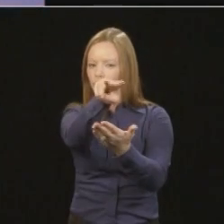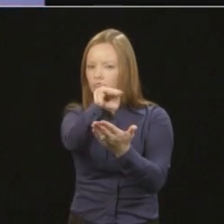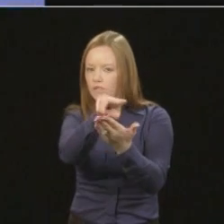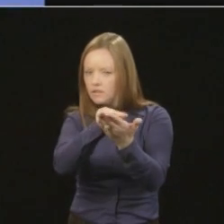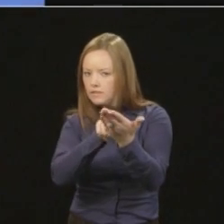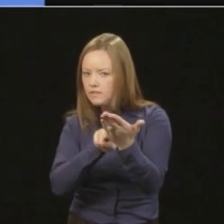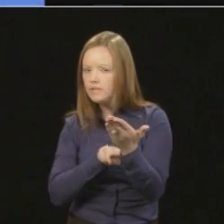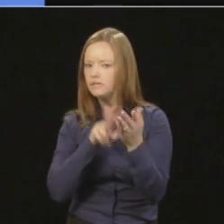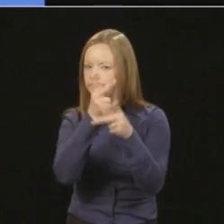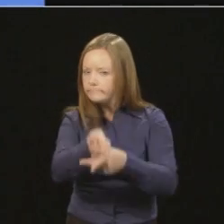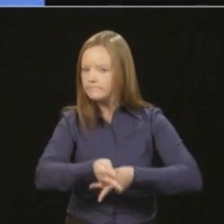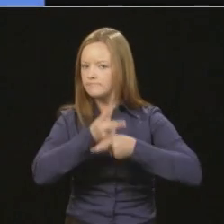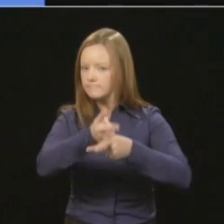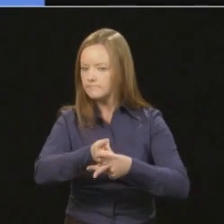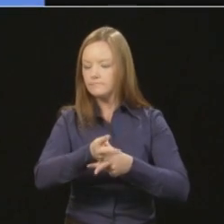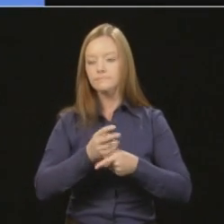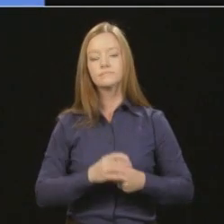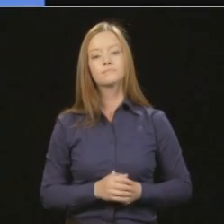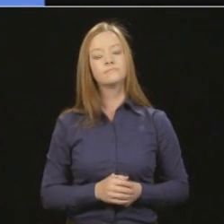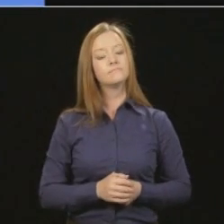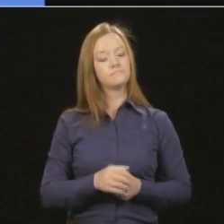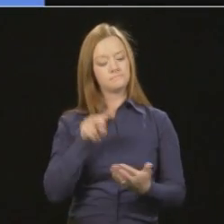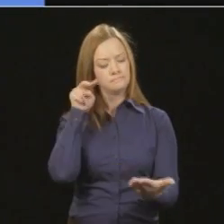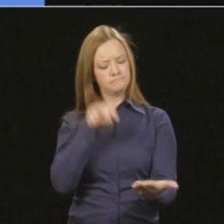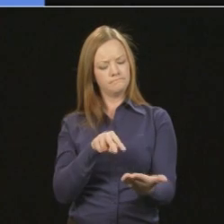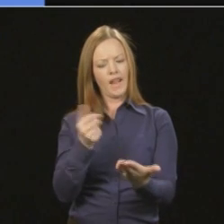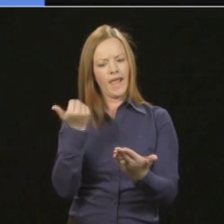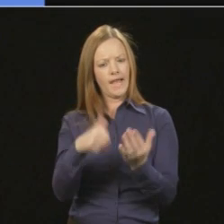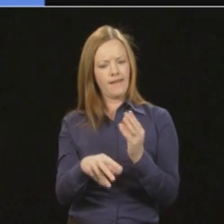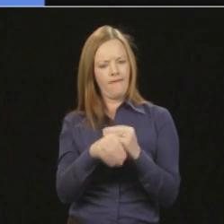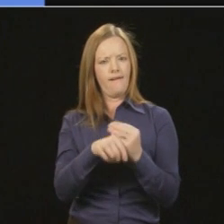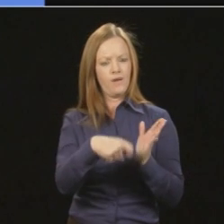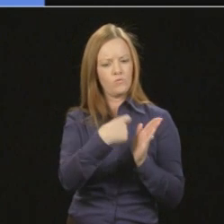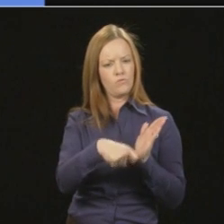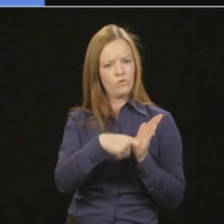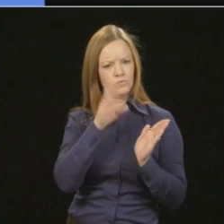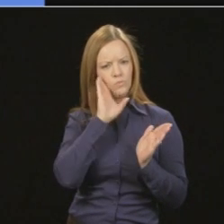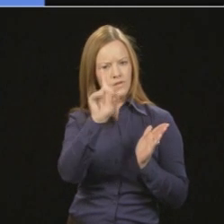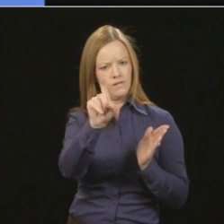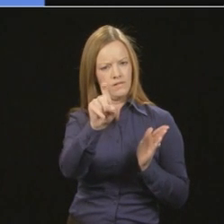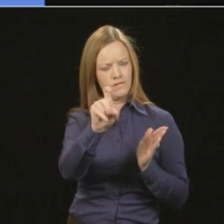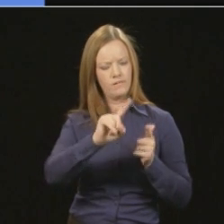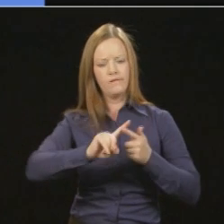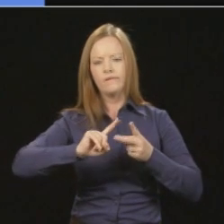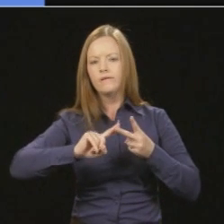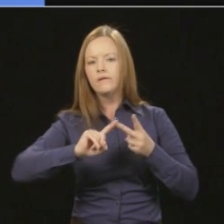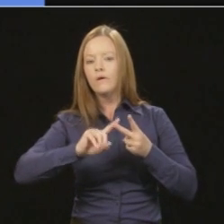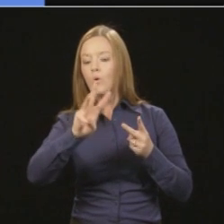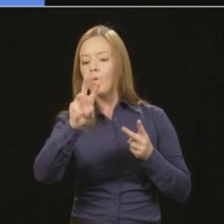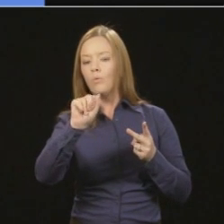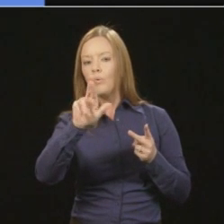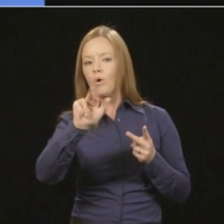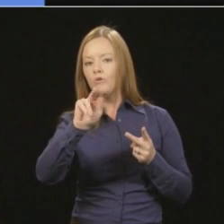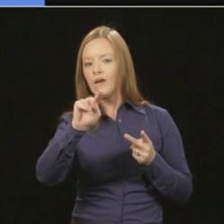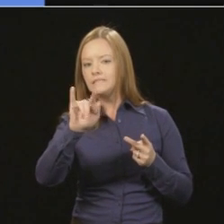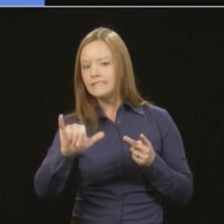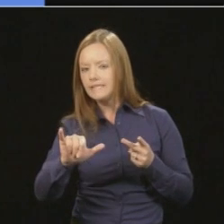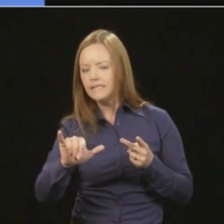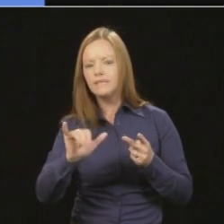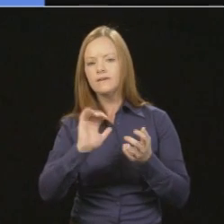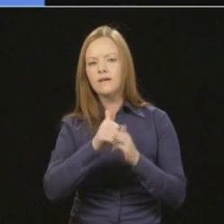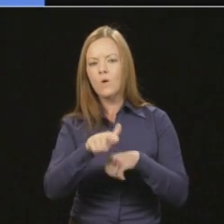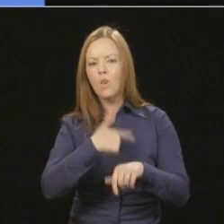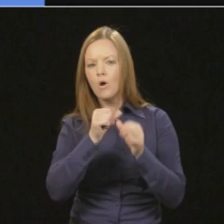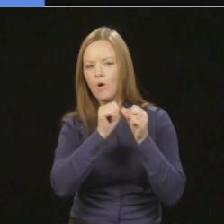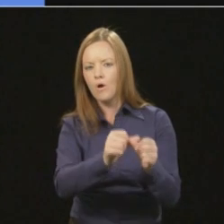print. Are there any additional costs tacked on? How long is the warranty? Is